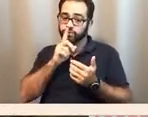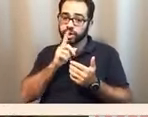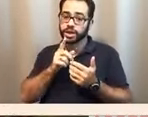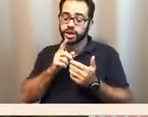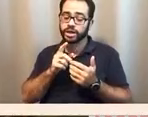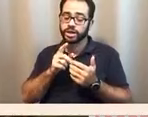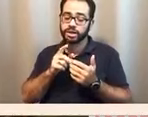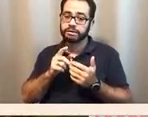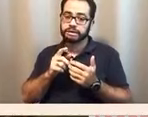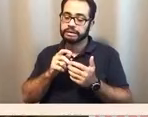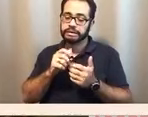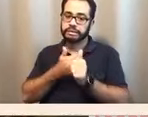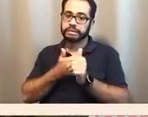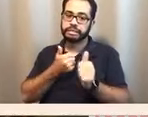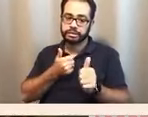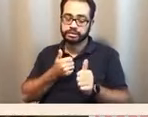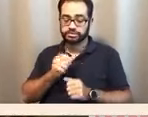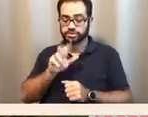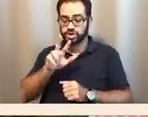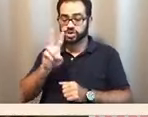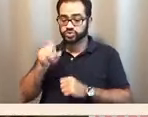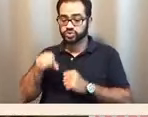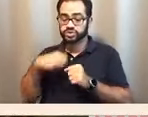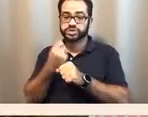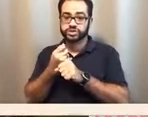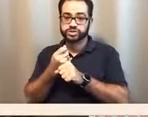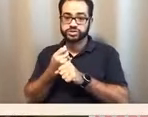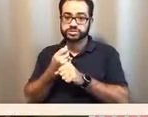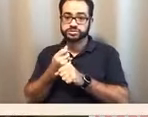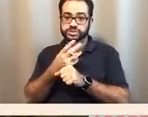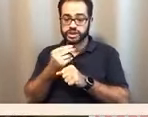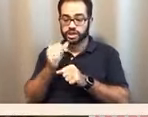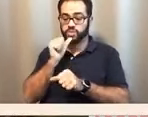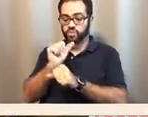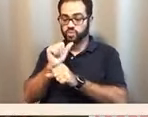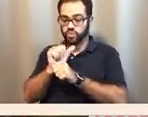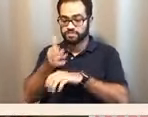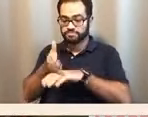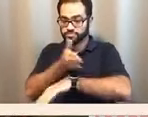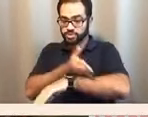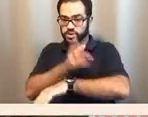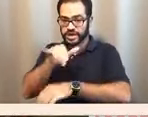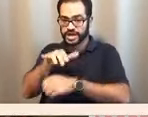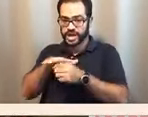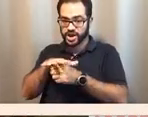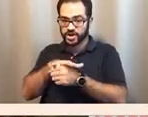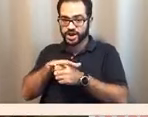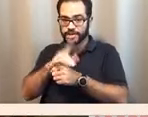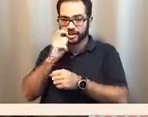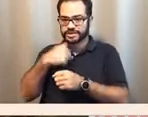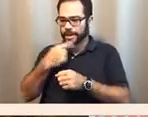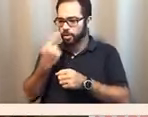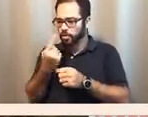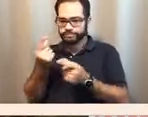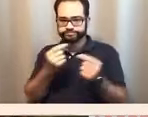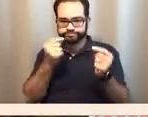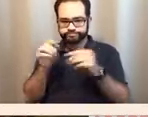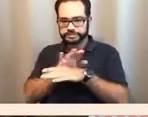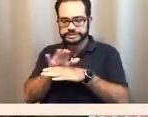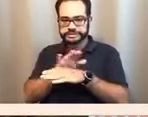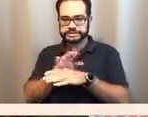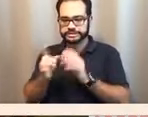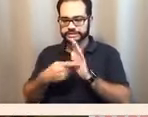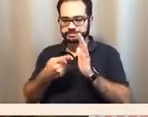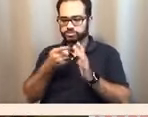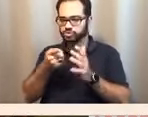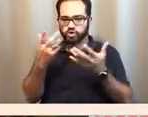in 32 years, I had to work in those areas, because I'm always, what, doing things. And sometimes you don't want to do so many